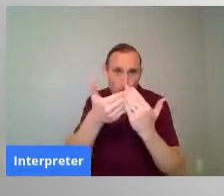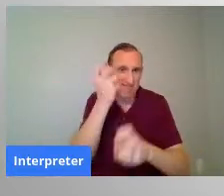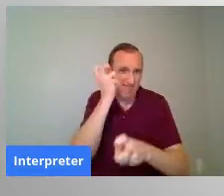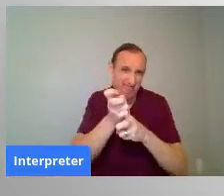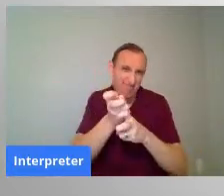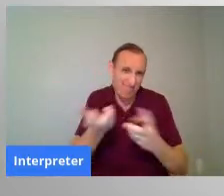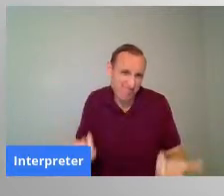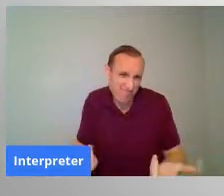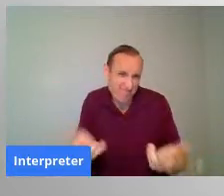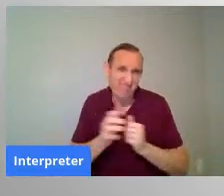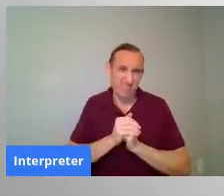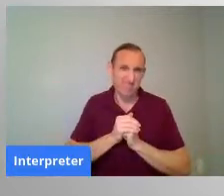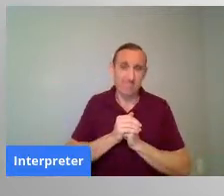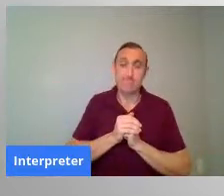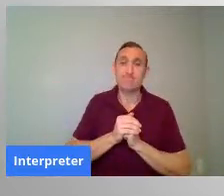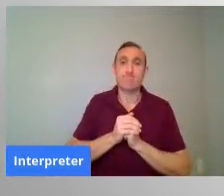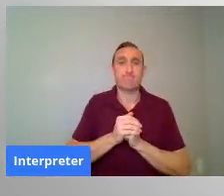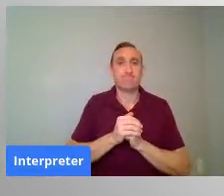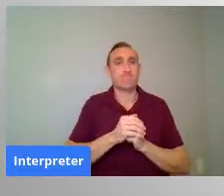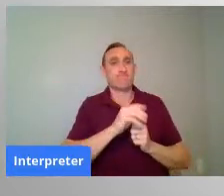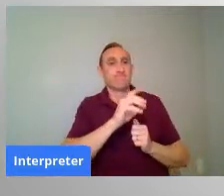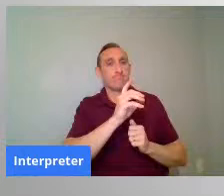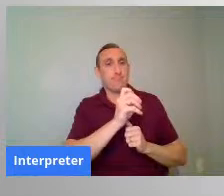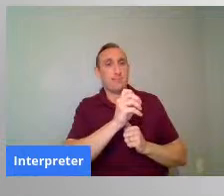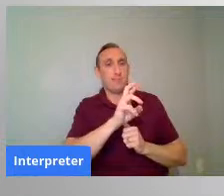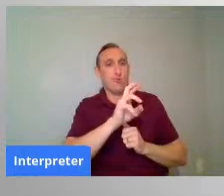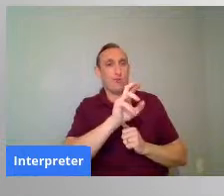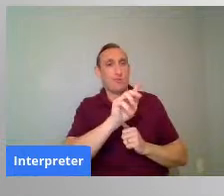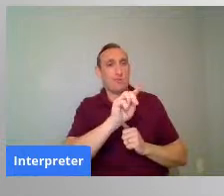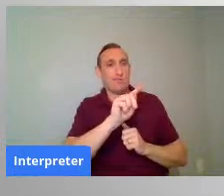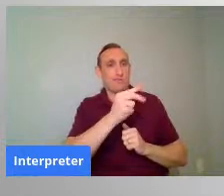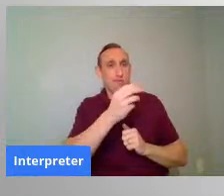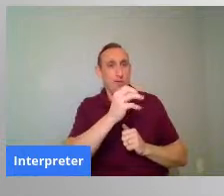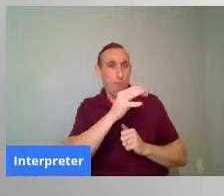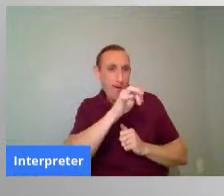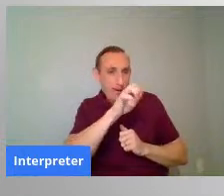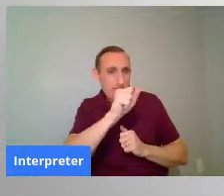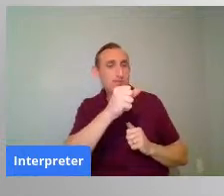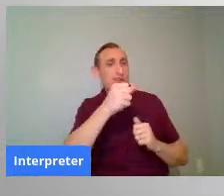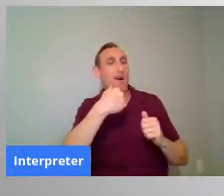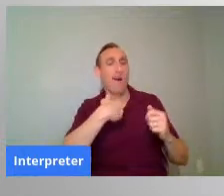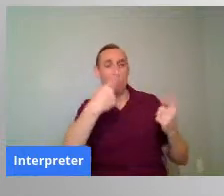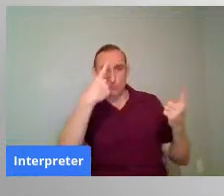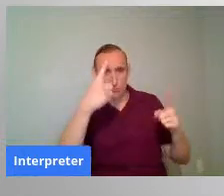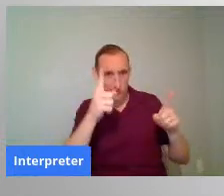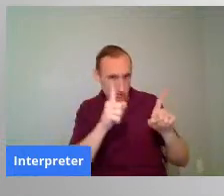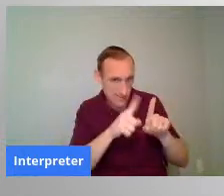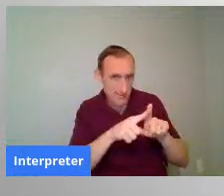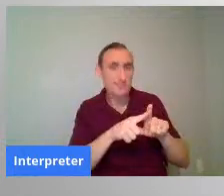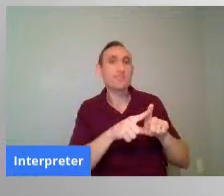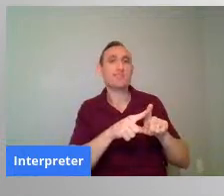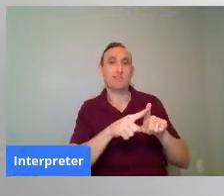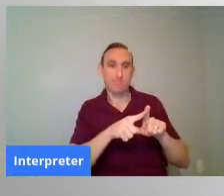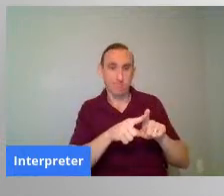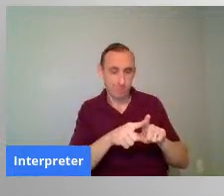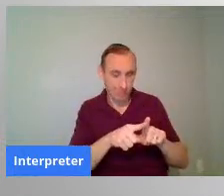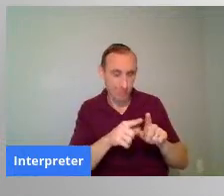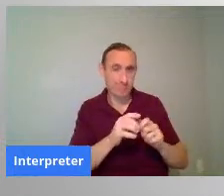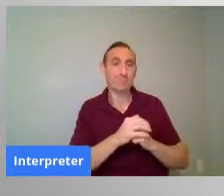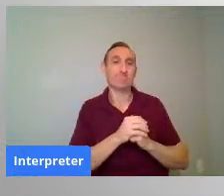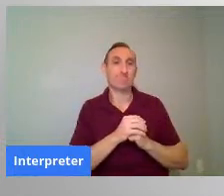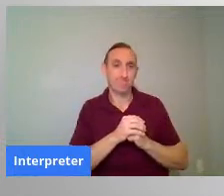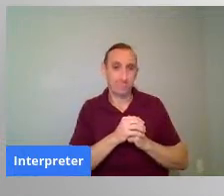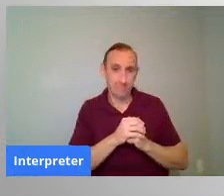Yes, I agree. And honestly, Dr. Anderson, not even going against the science,